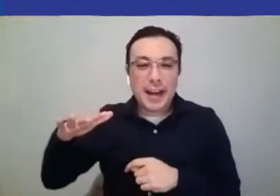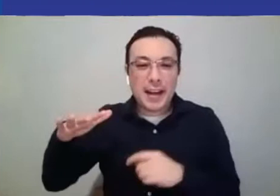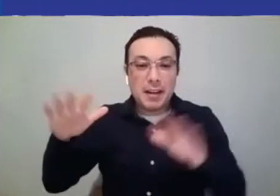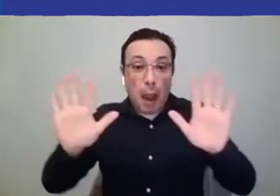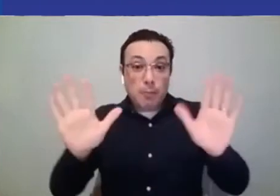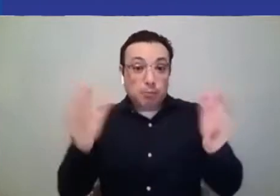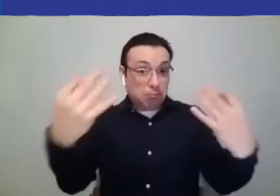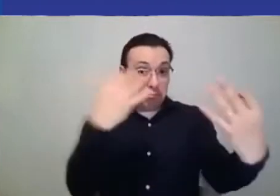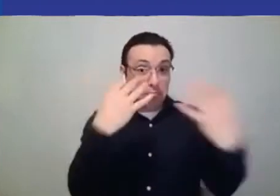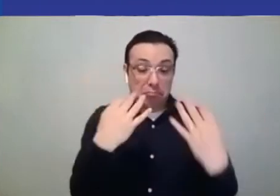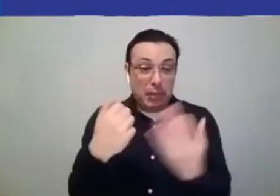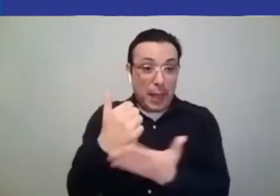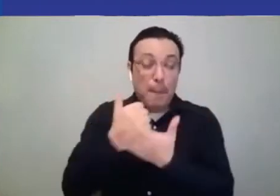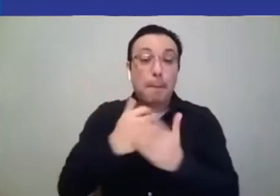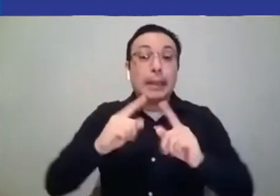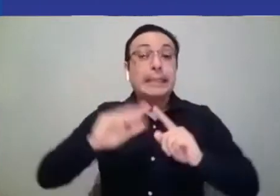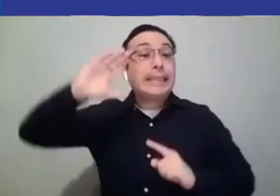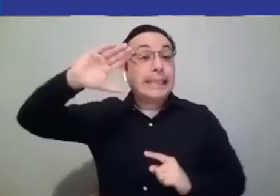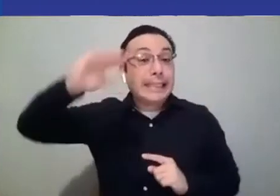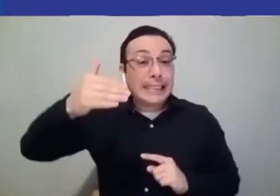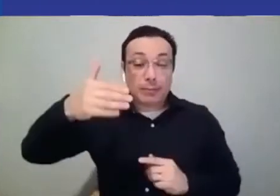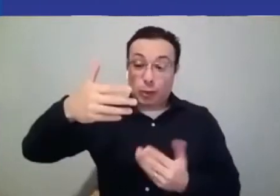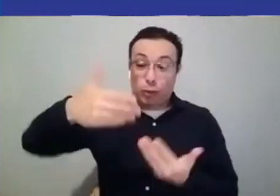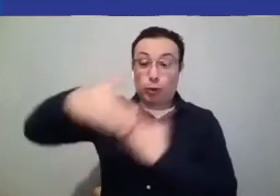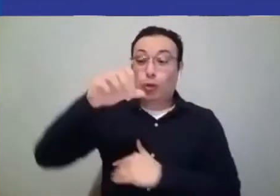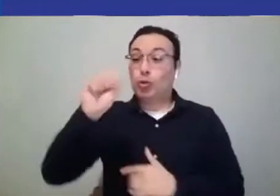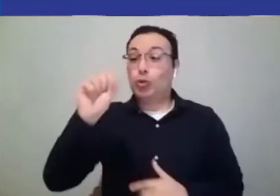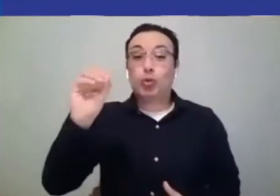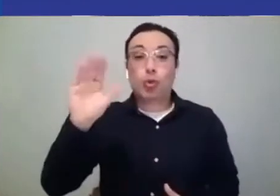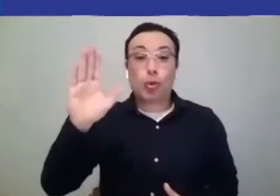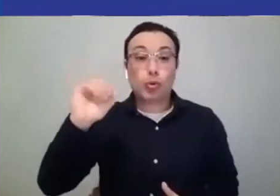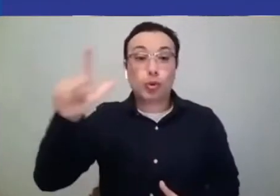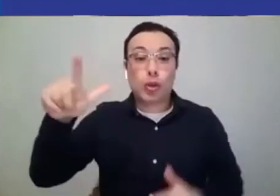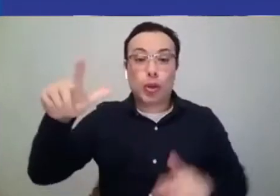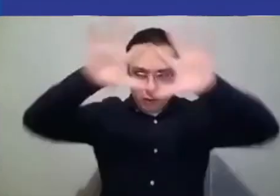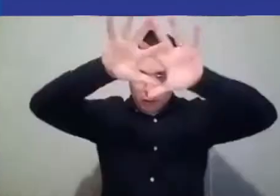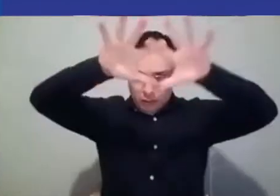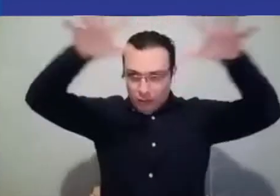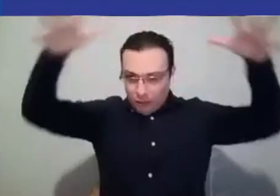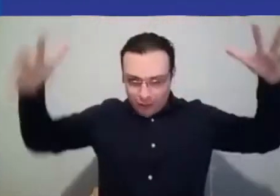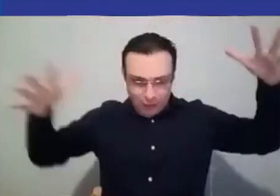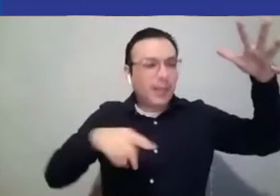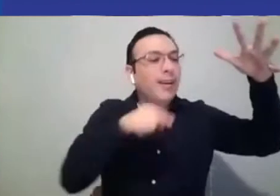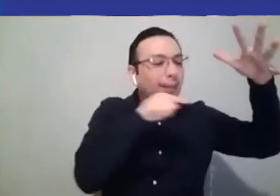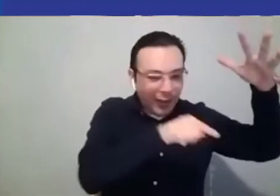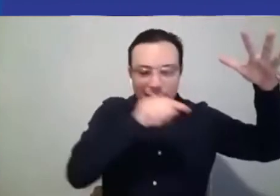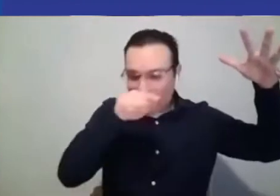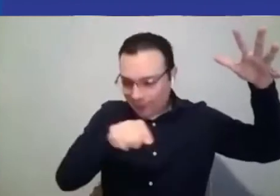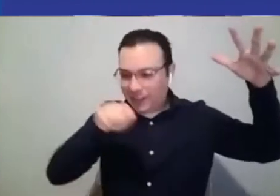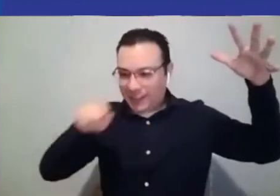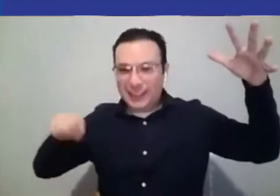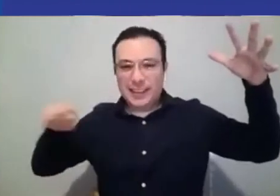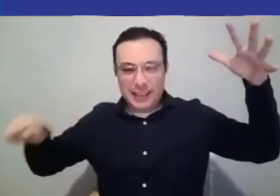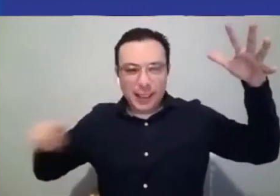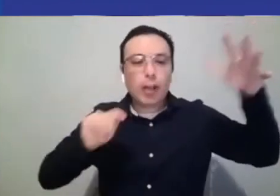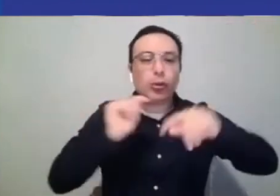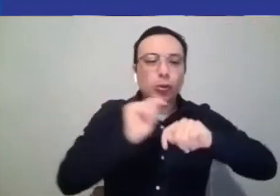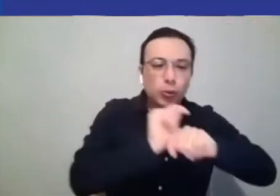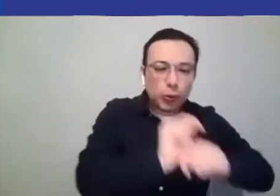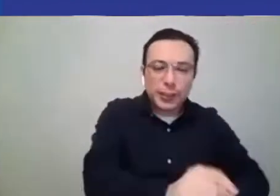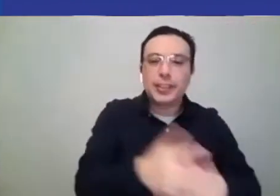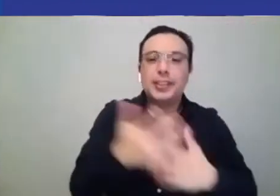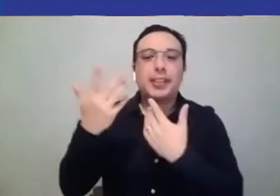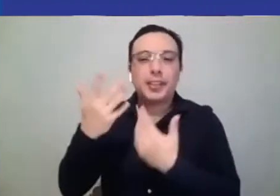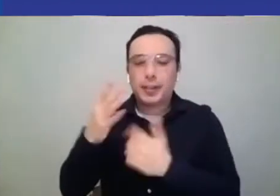me, but, you know, social seems to be that large umbrella that, you know, a lot of these art